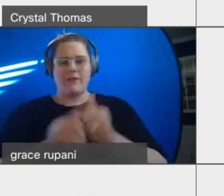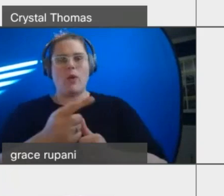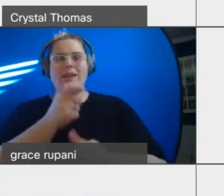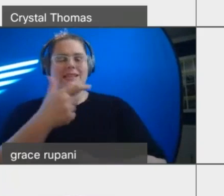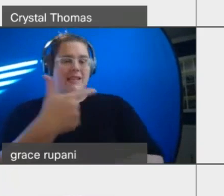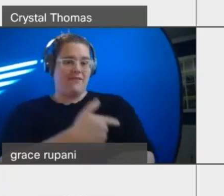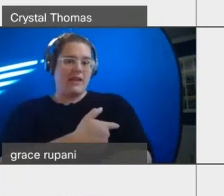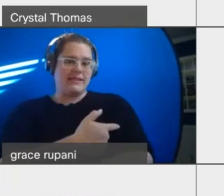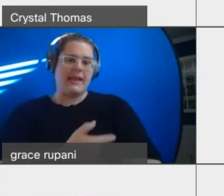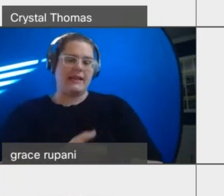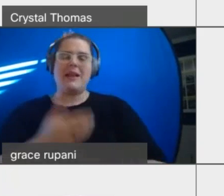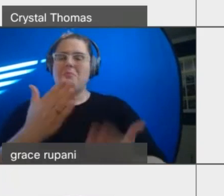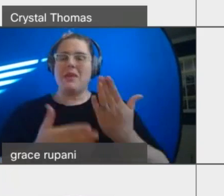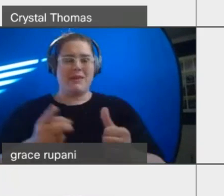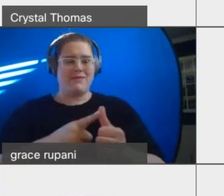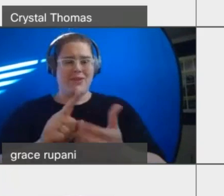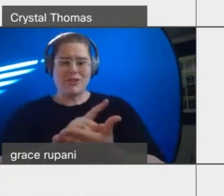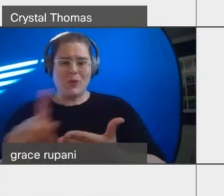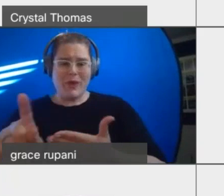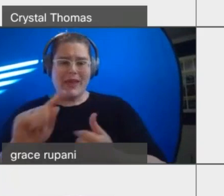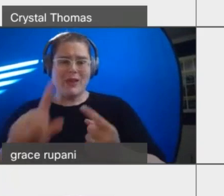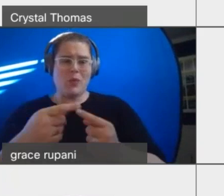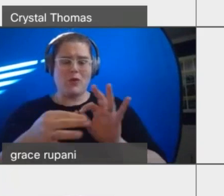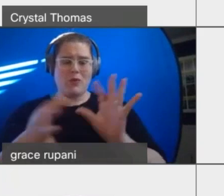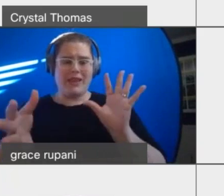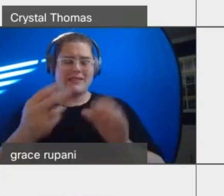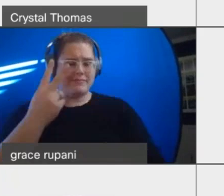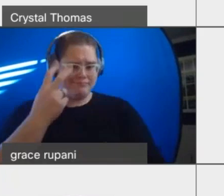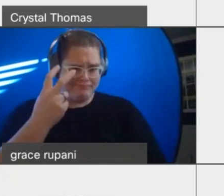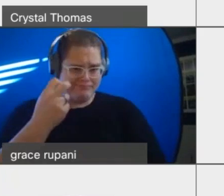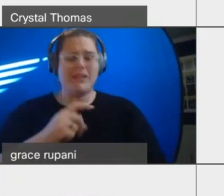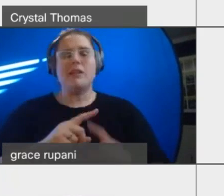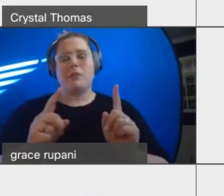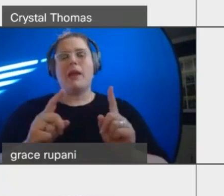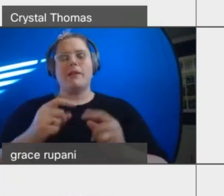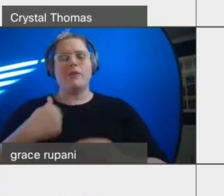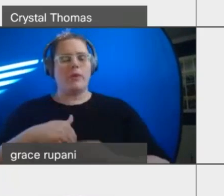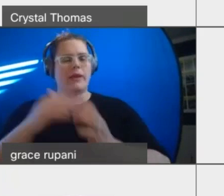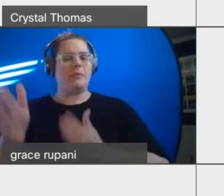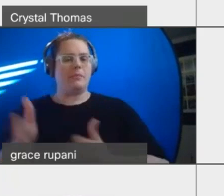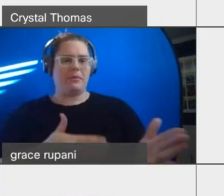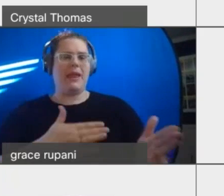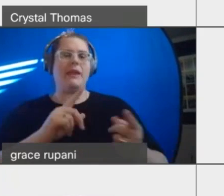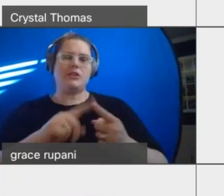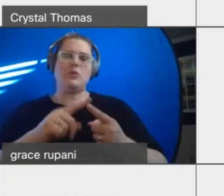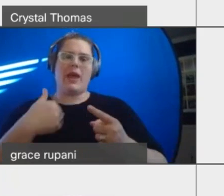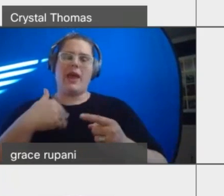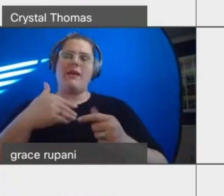may not be in the first week that the vaccine is out, but we do plan on the subsequent